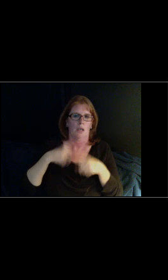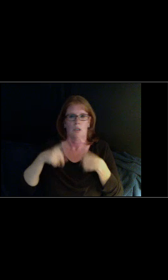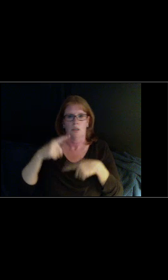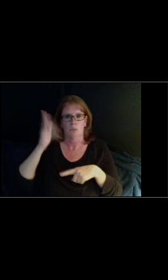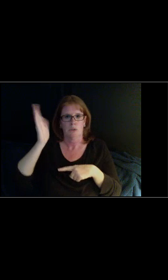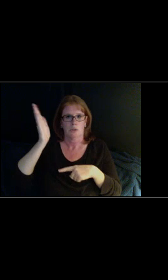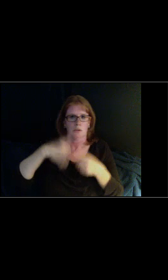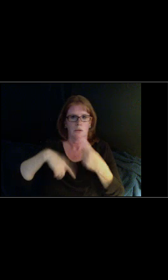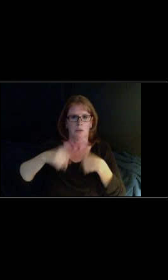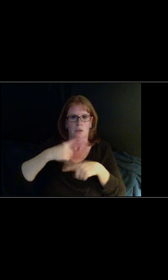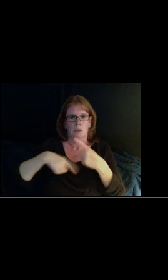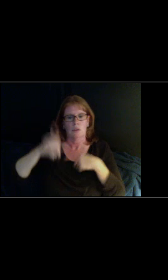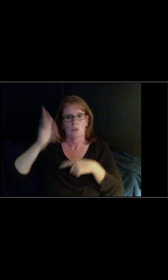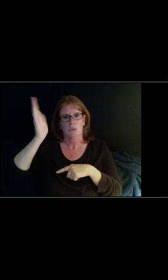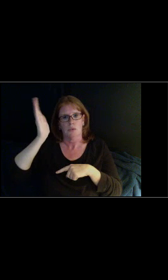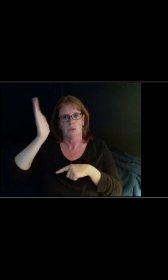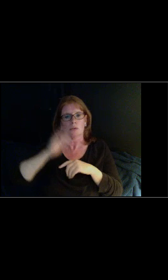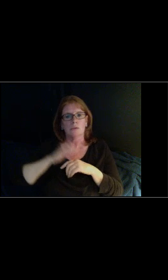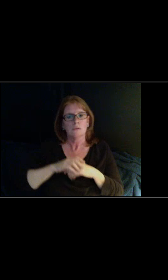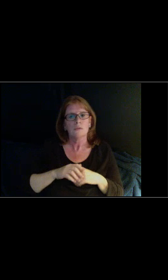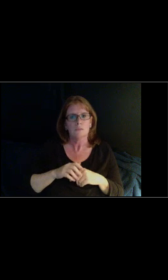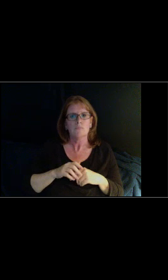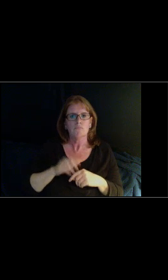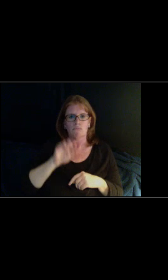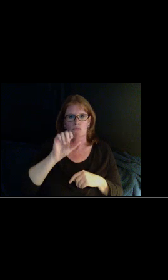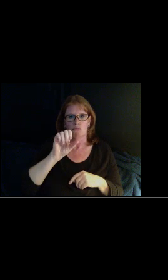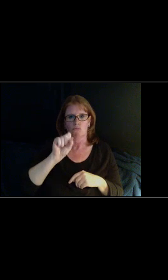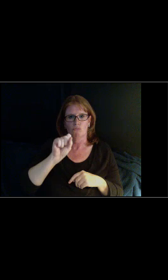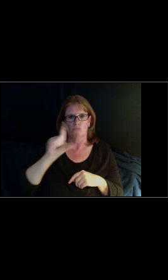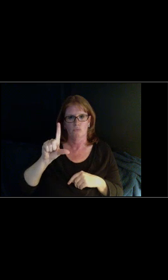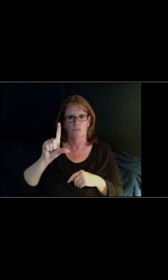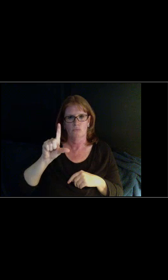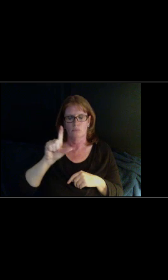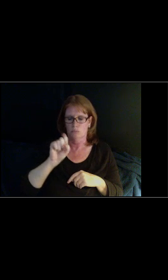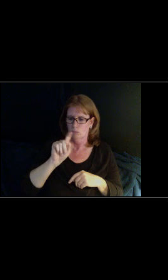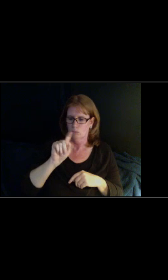Another very popular place to see people signing and presenting